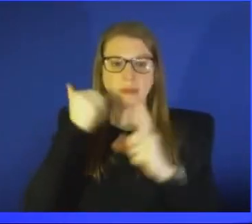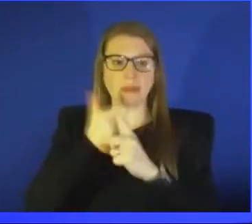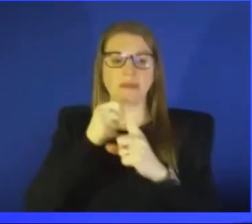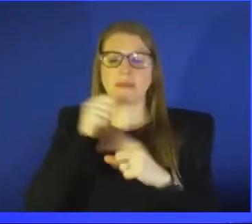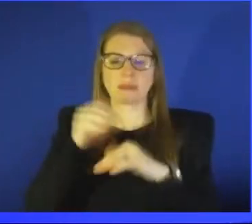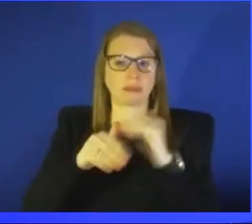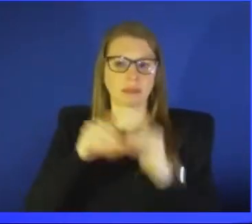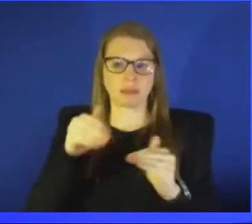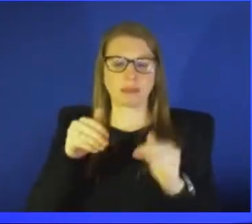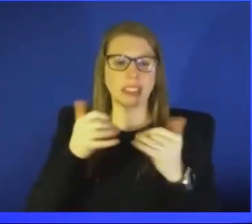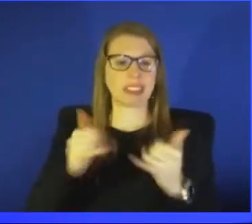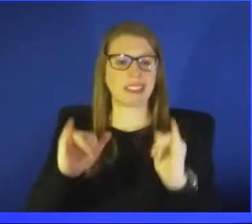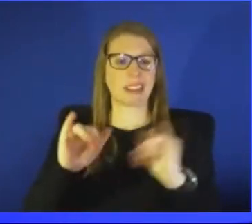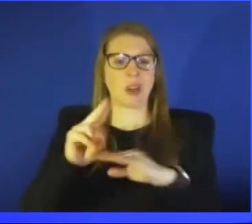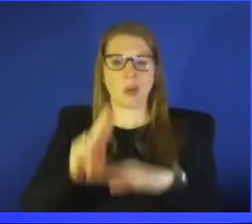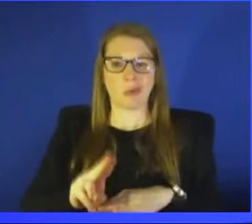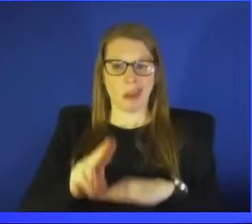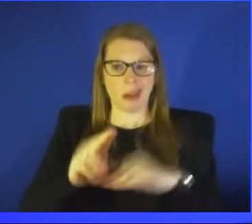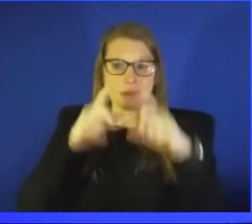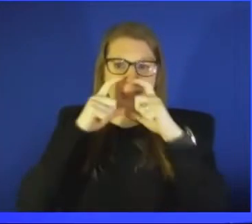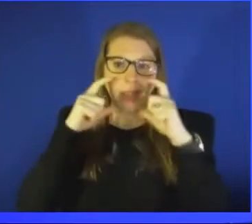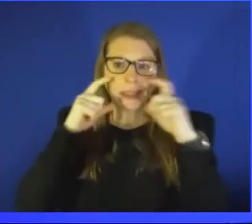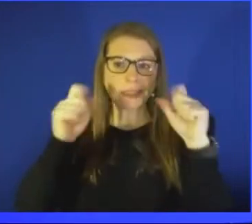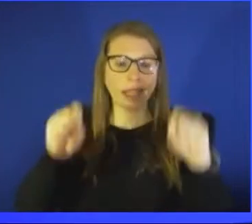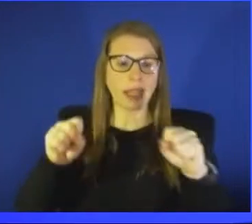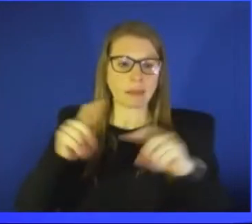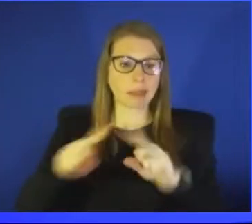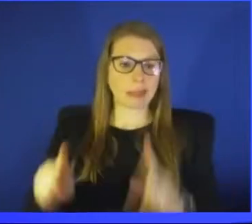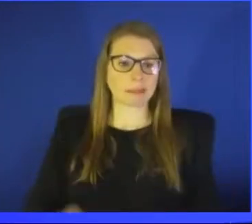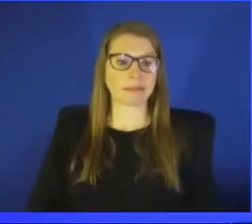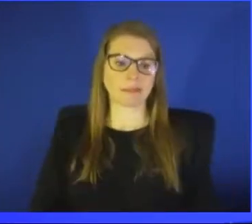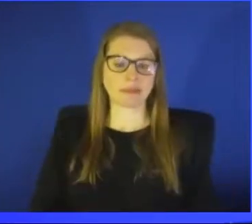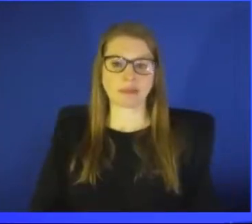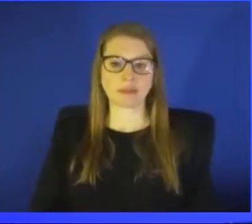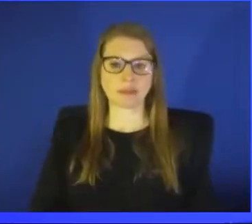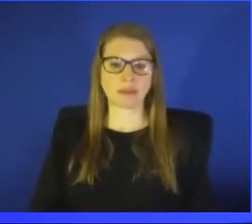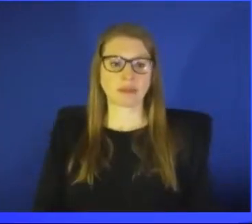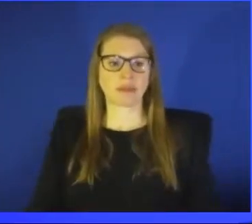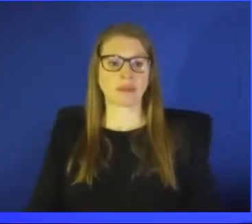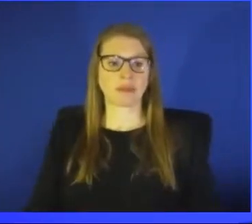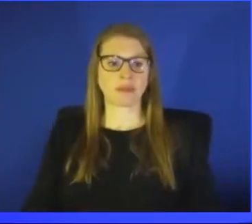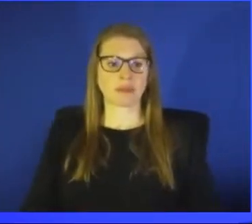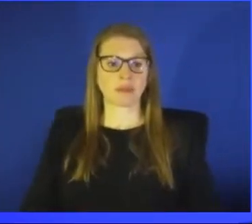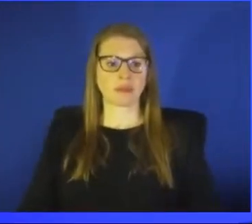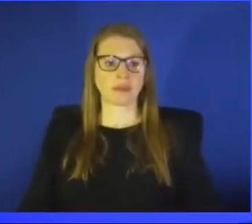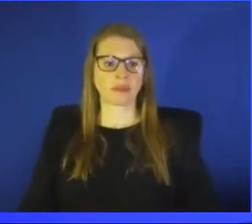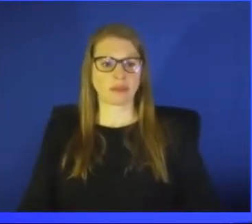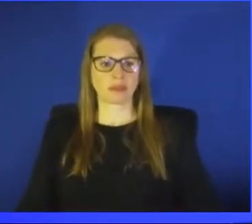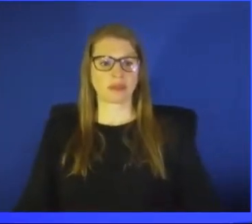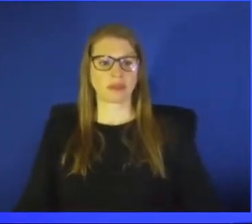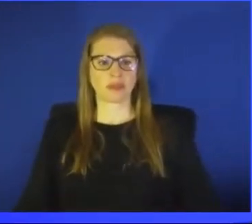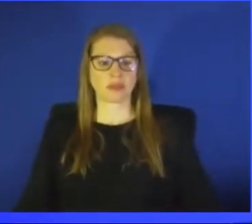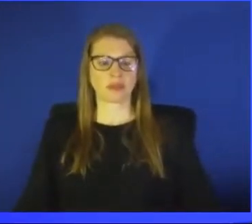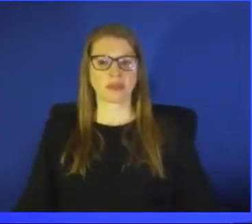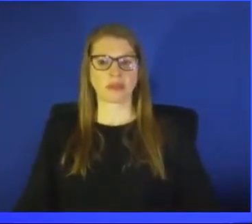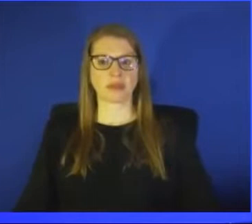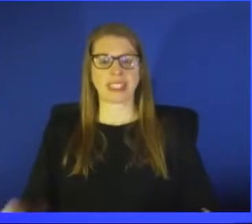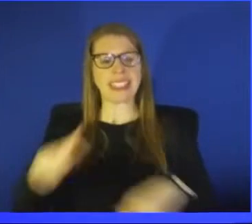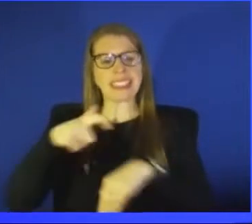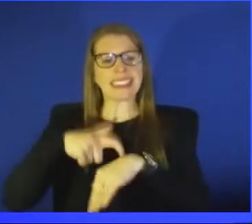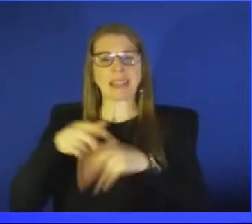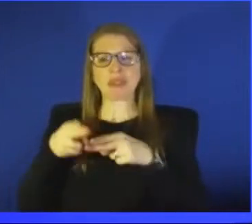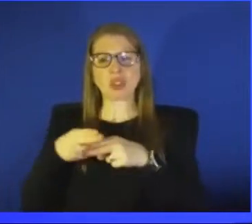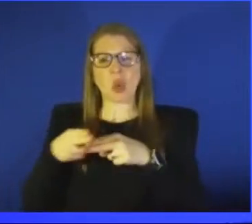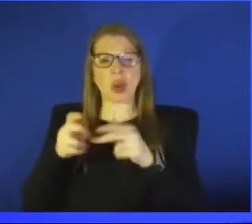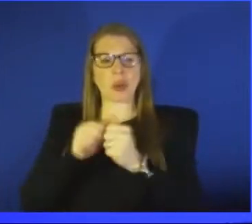that mask. But for the most part, you are going to have very small amounts of time that you're going to be with that person in that golf cart.